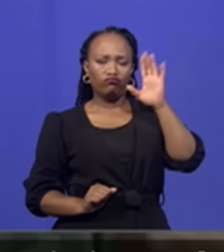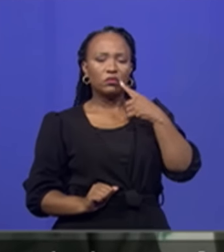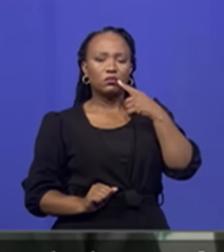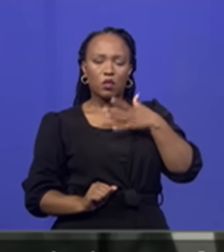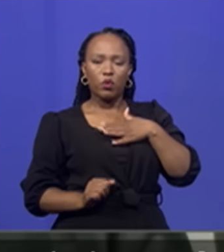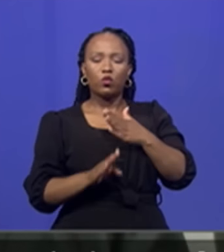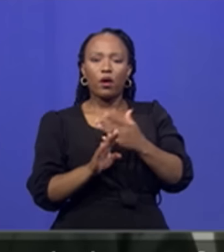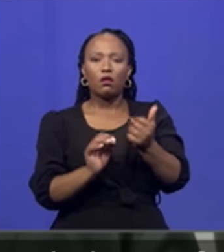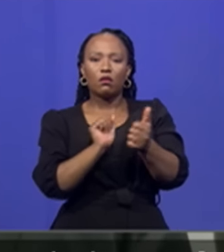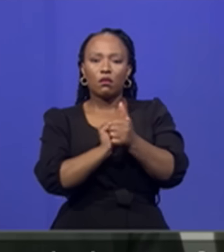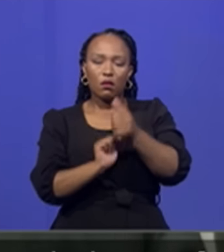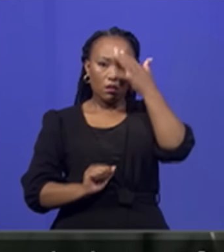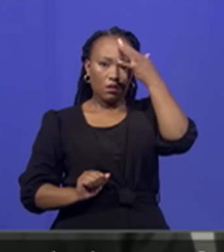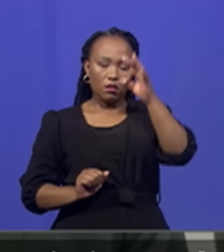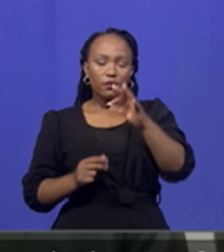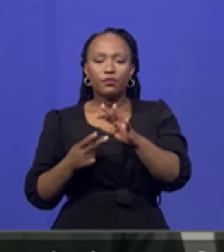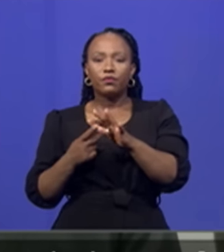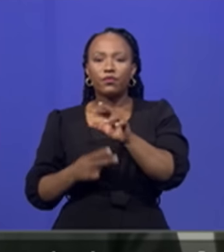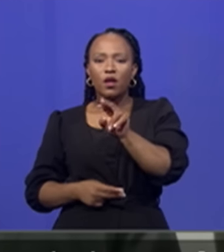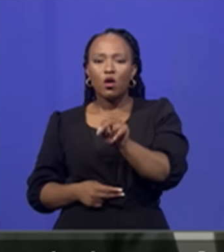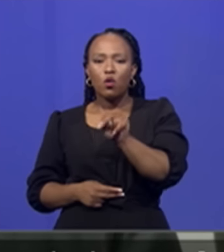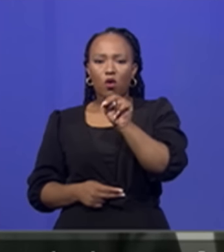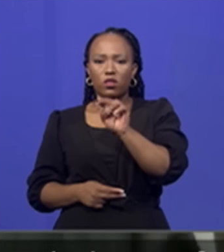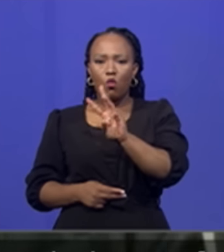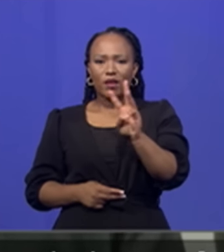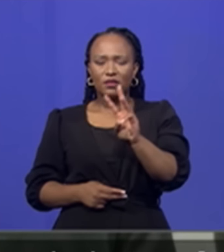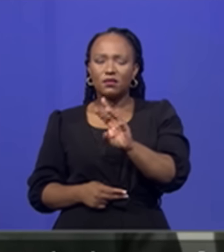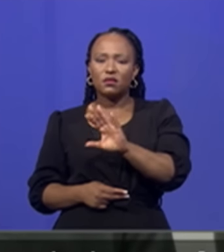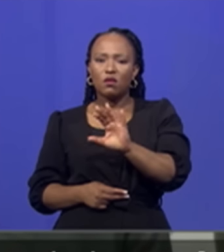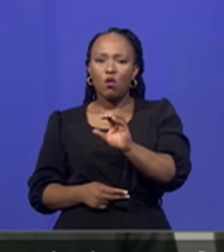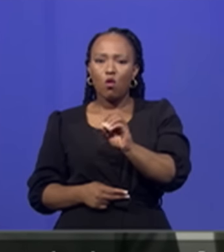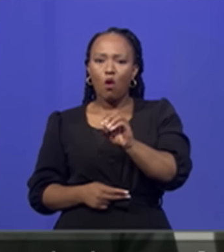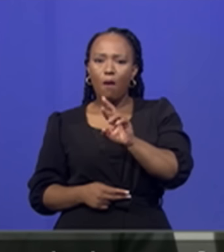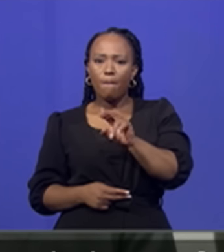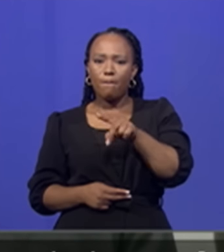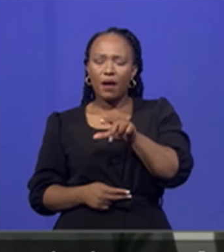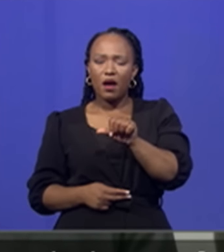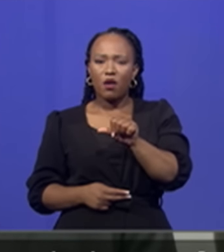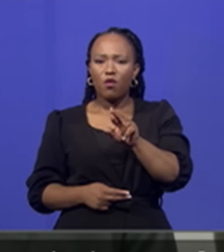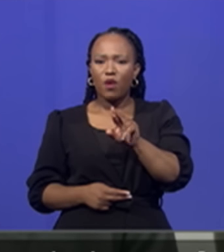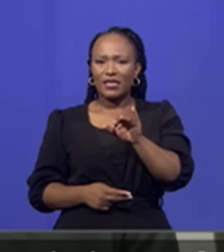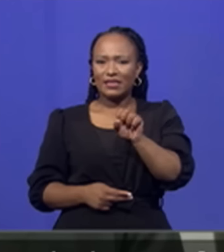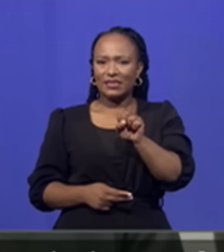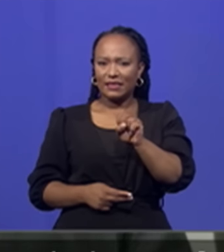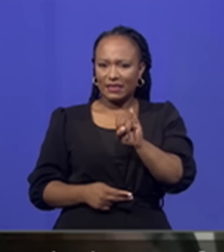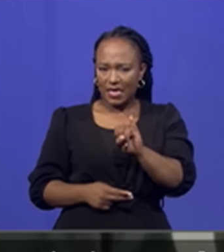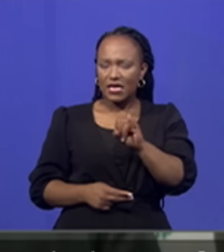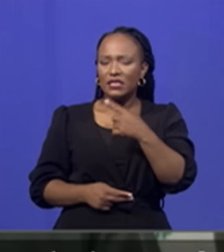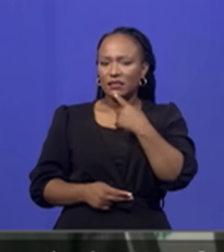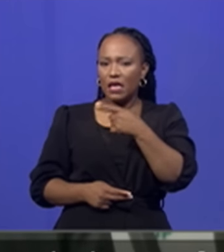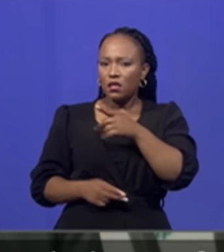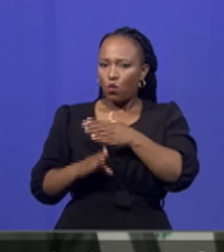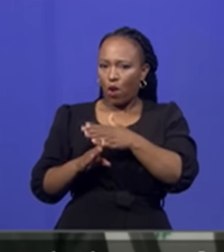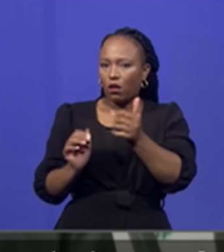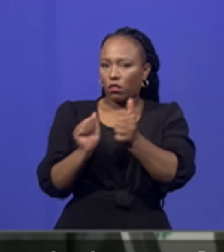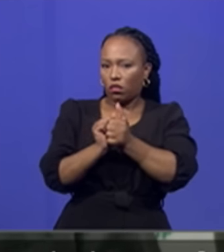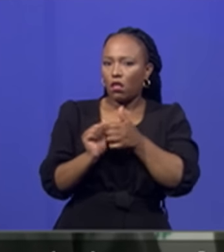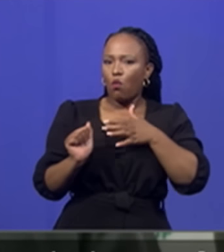Northwest Cooperation also has come in and said we also want to become part of what we are doing. The Department